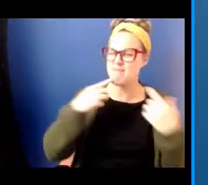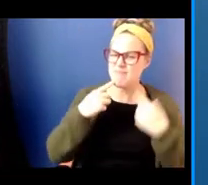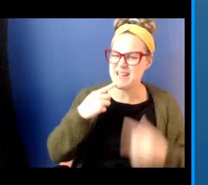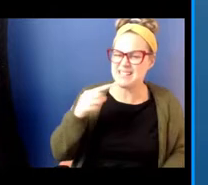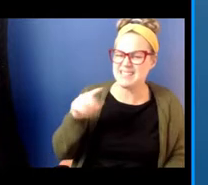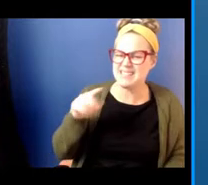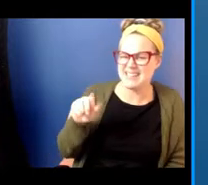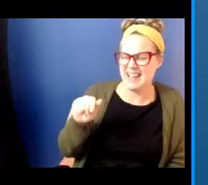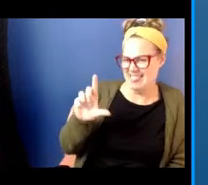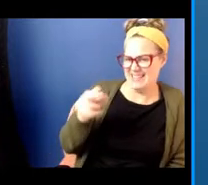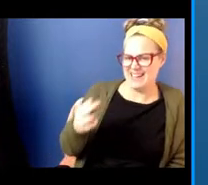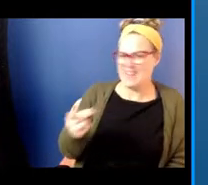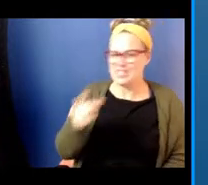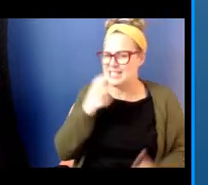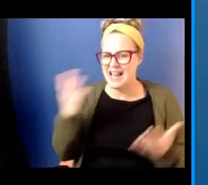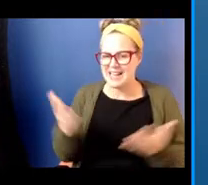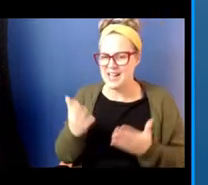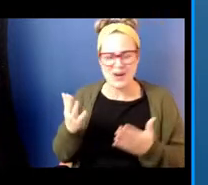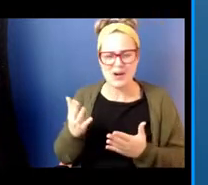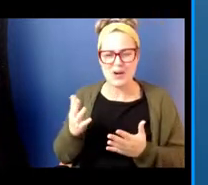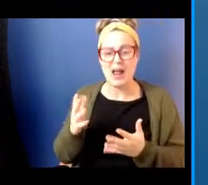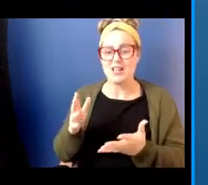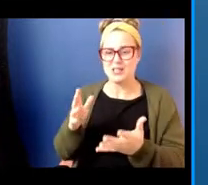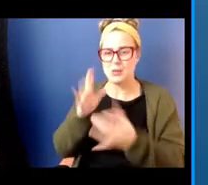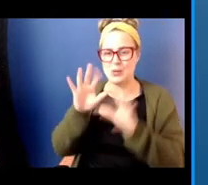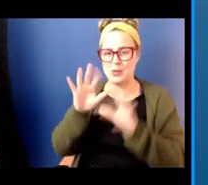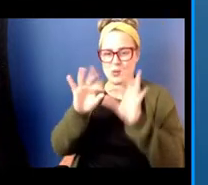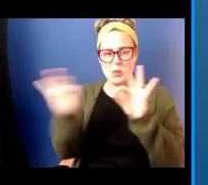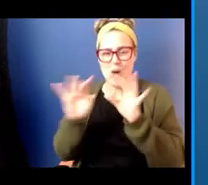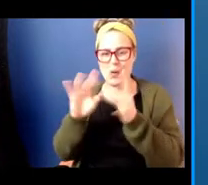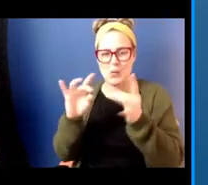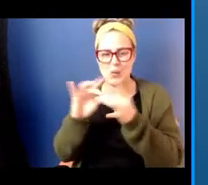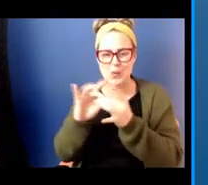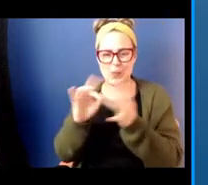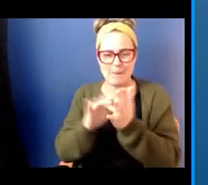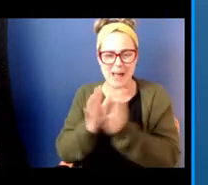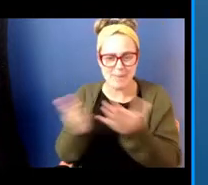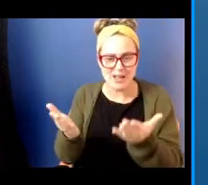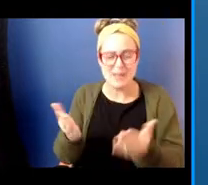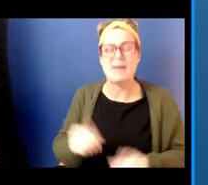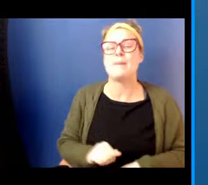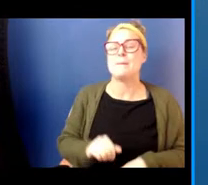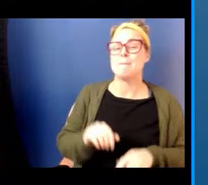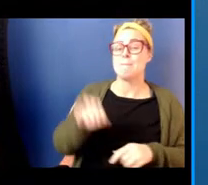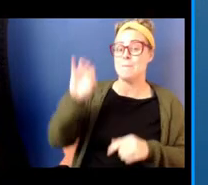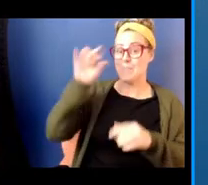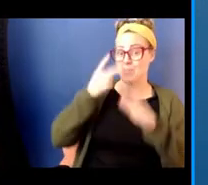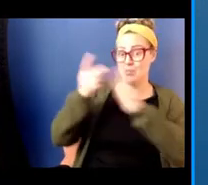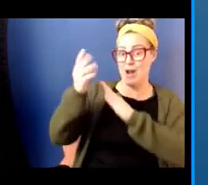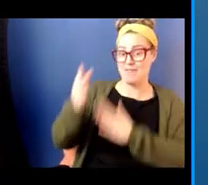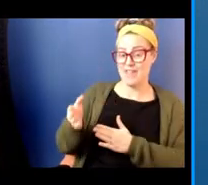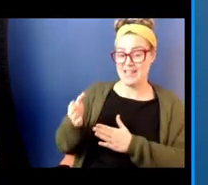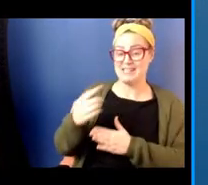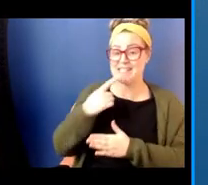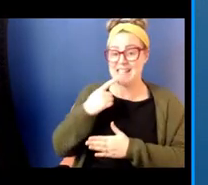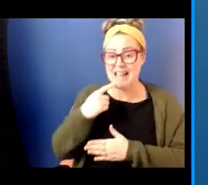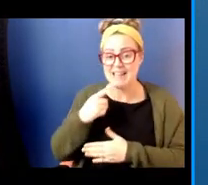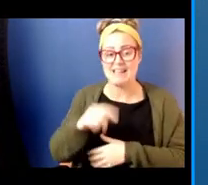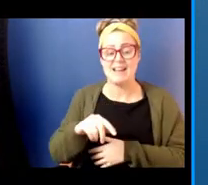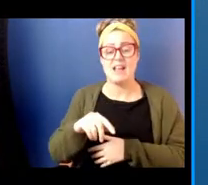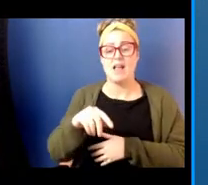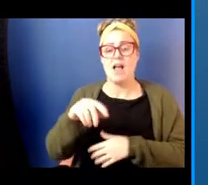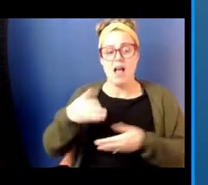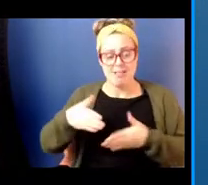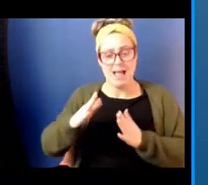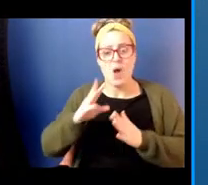me the prophet Amos said let water run down the river and